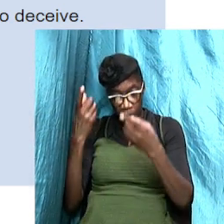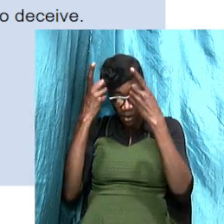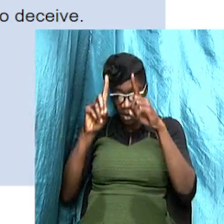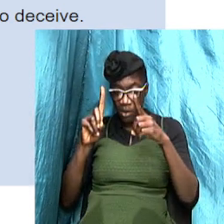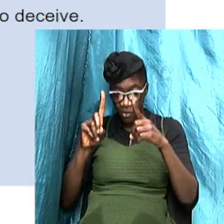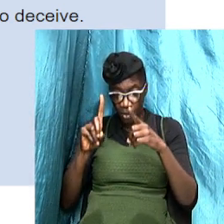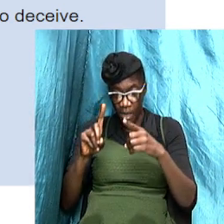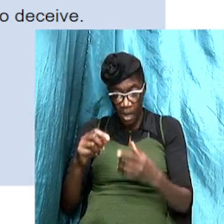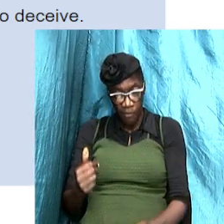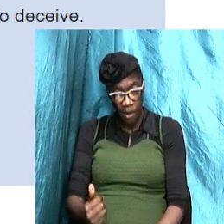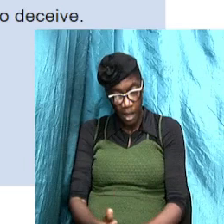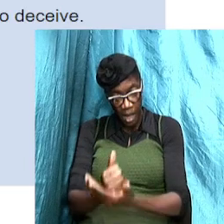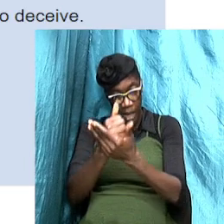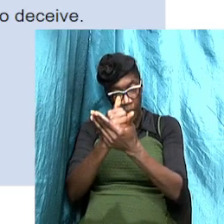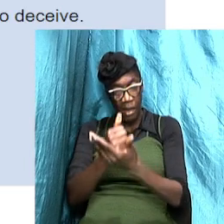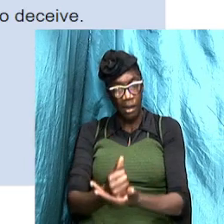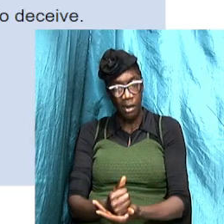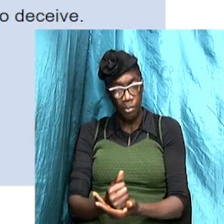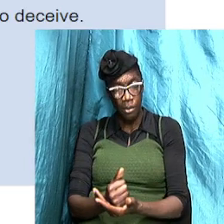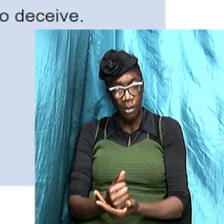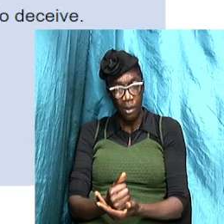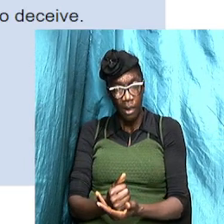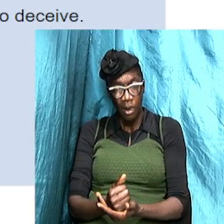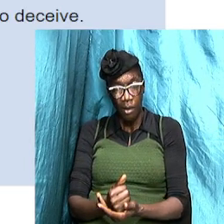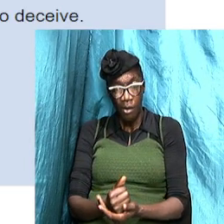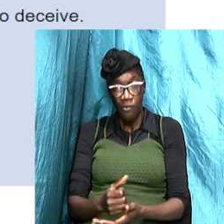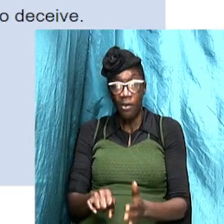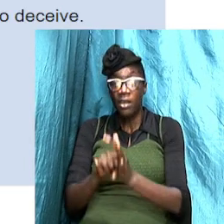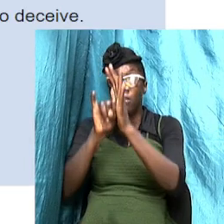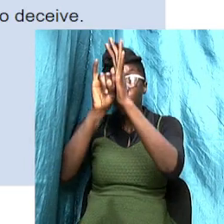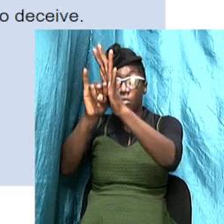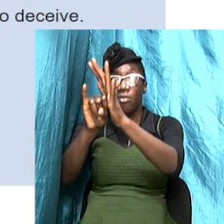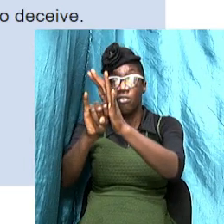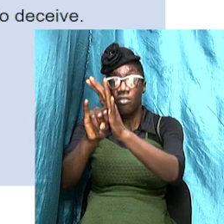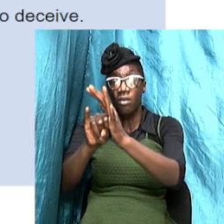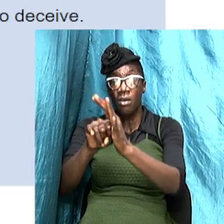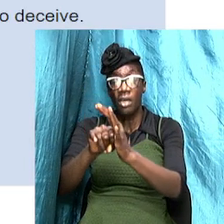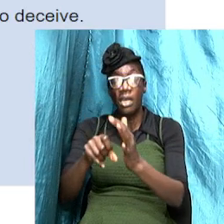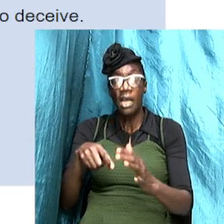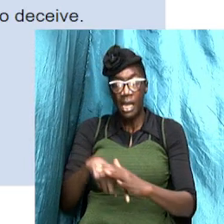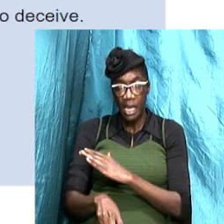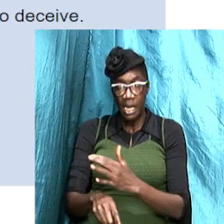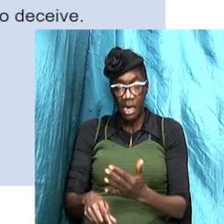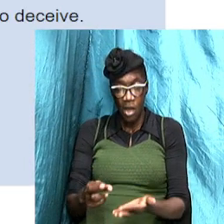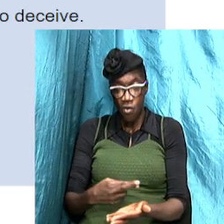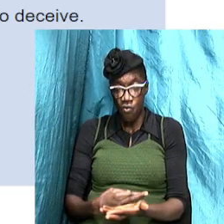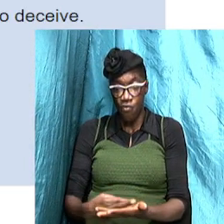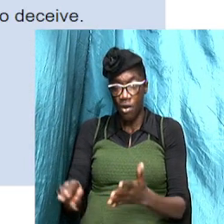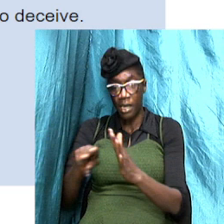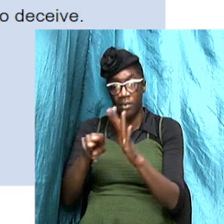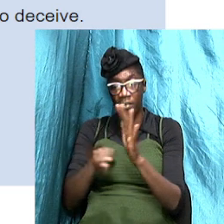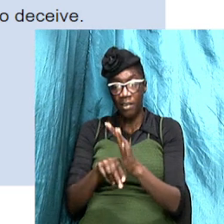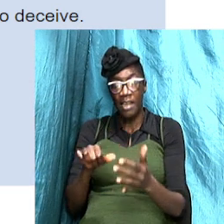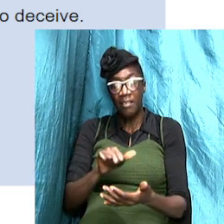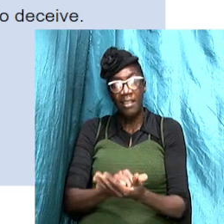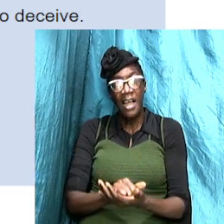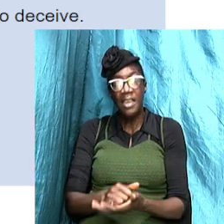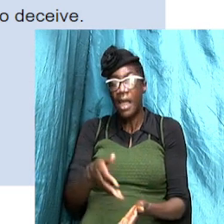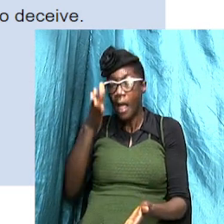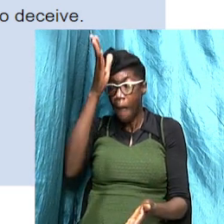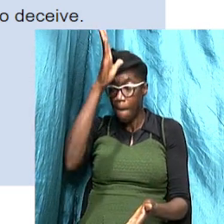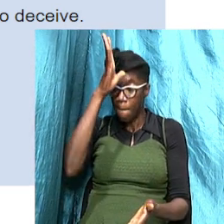reproof for correction for instruction in righteousness that the man of God may be